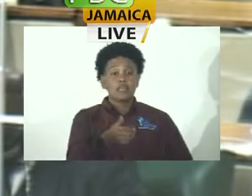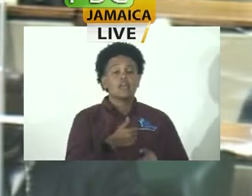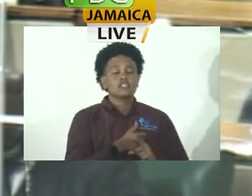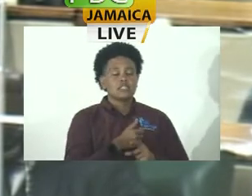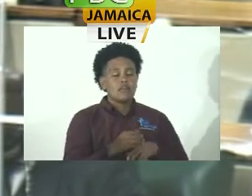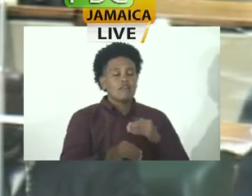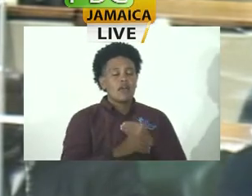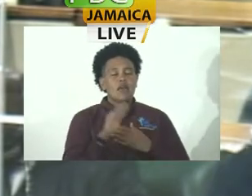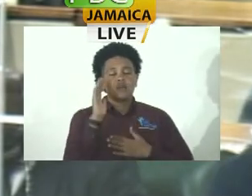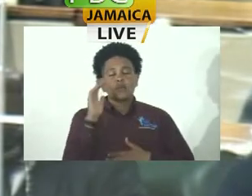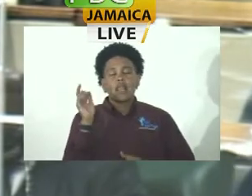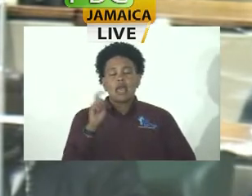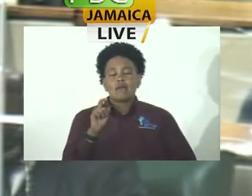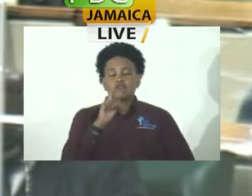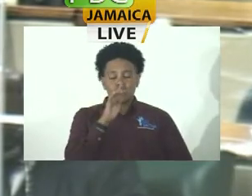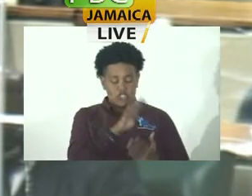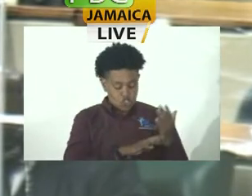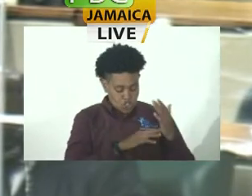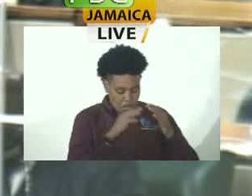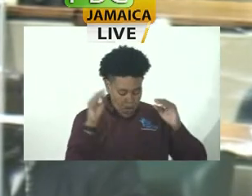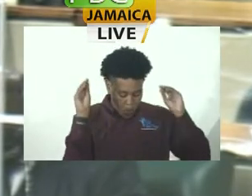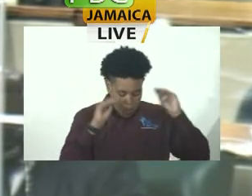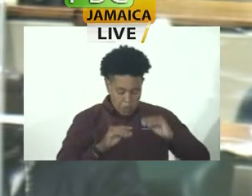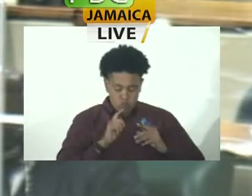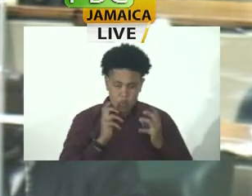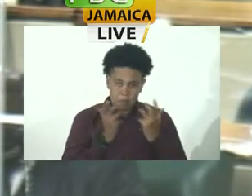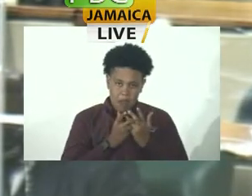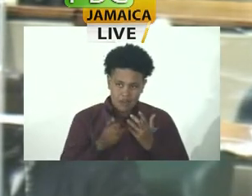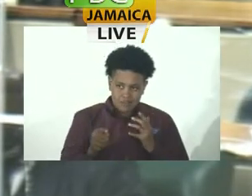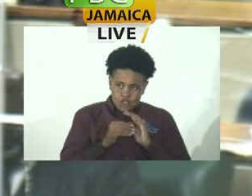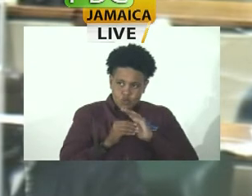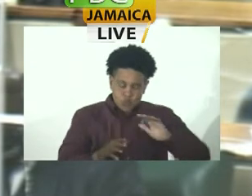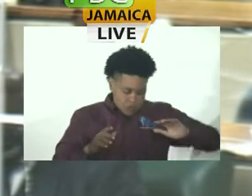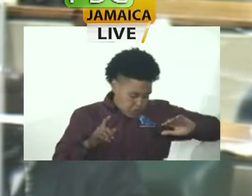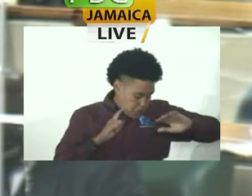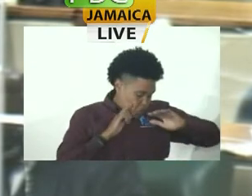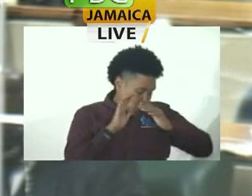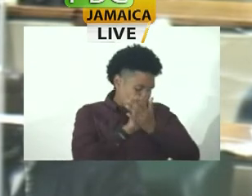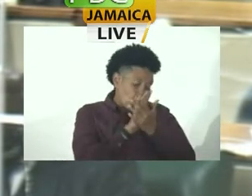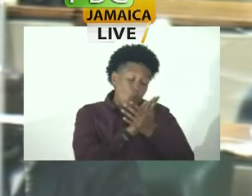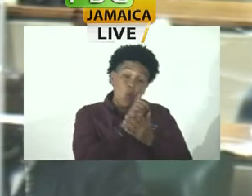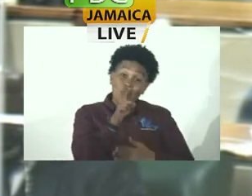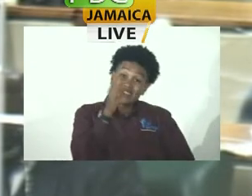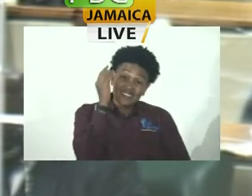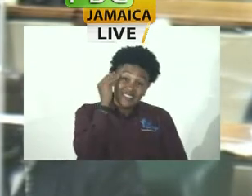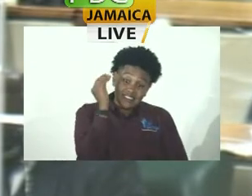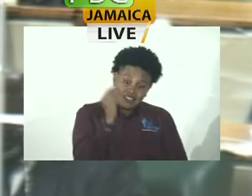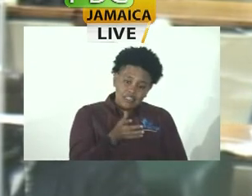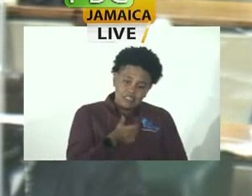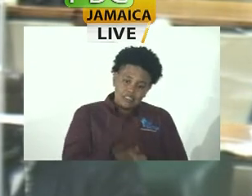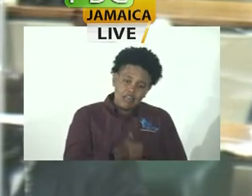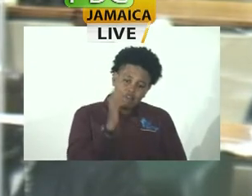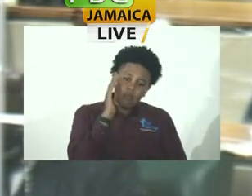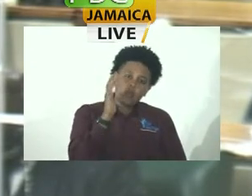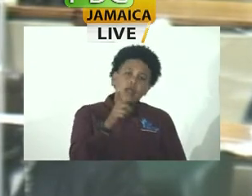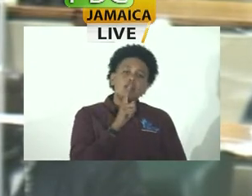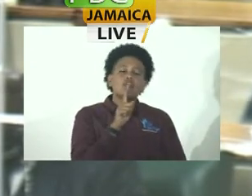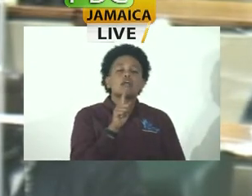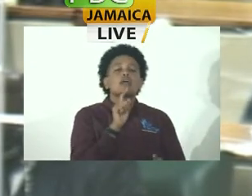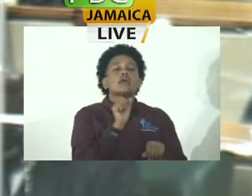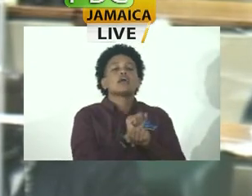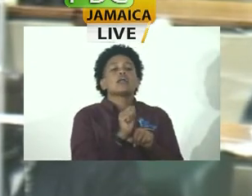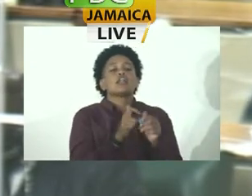would have to be scheduled in order to deal with them so that the schools madam speaker will be required